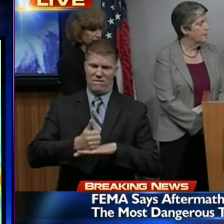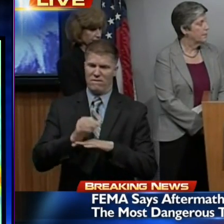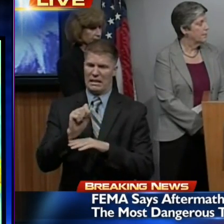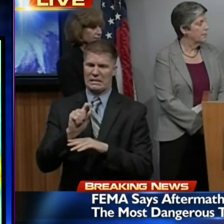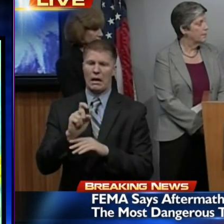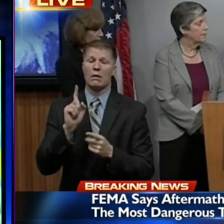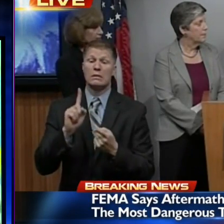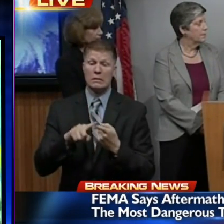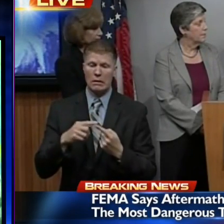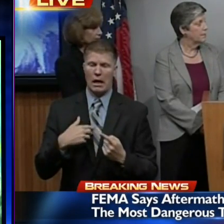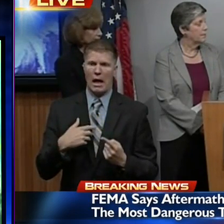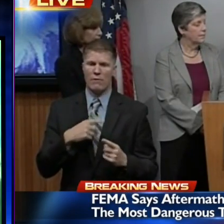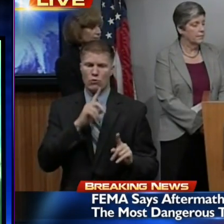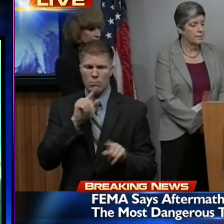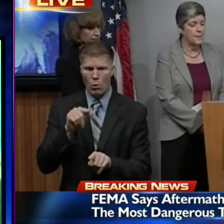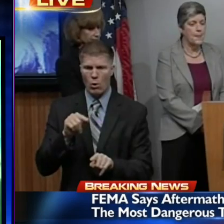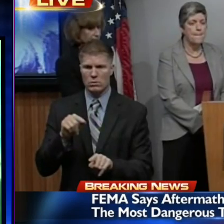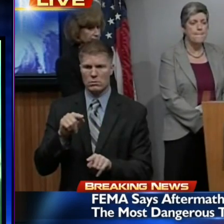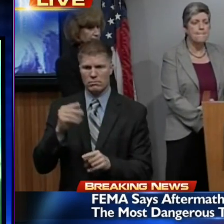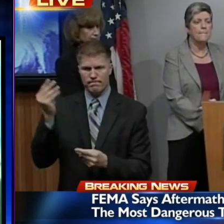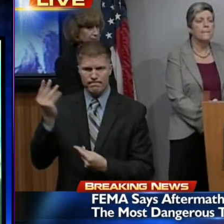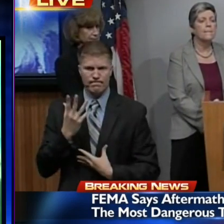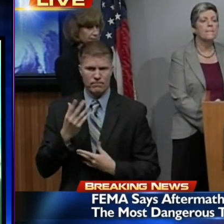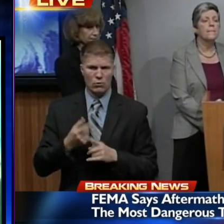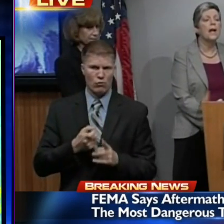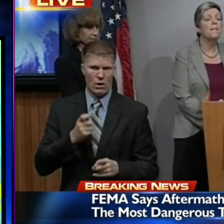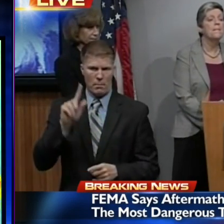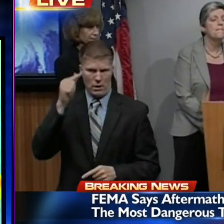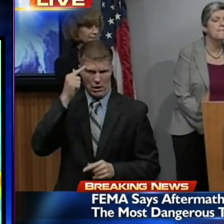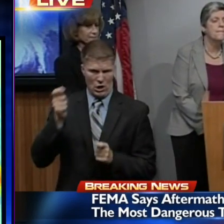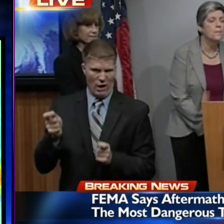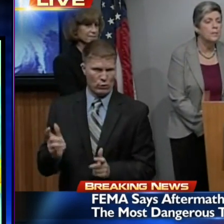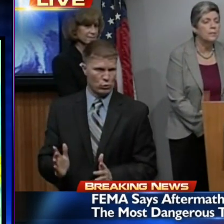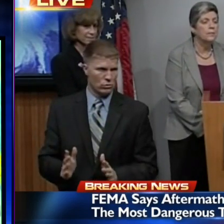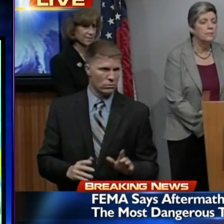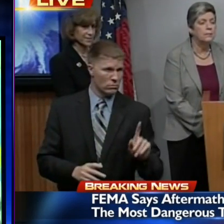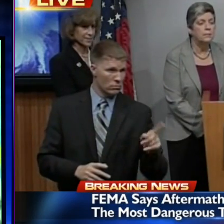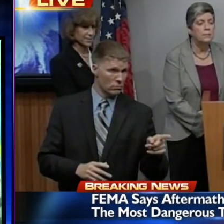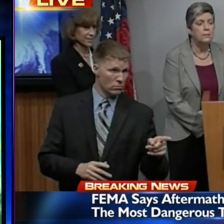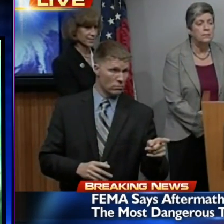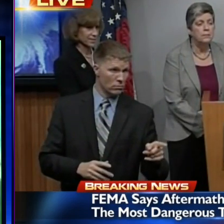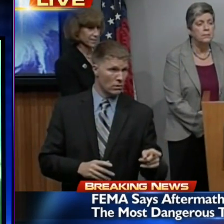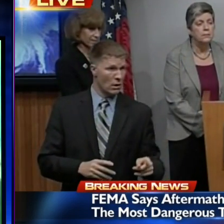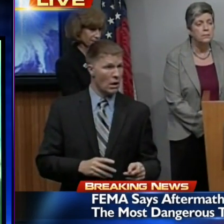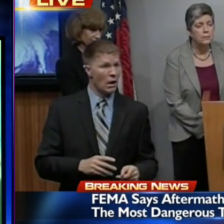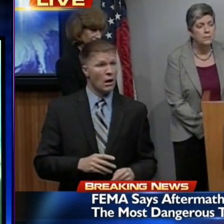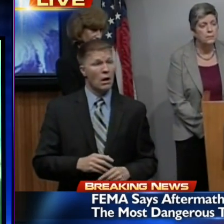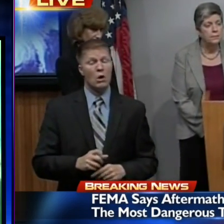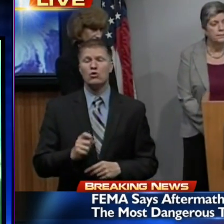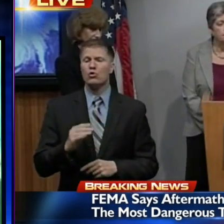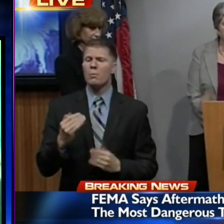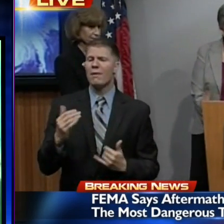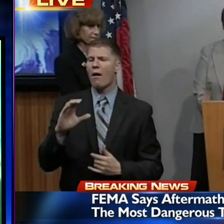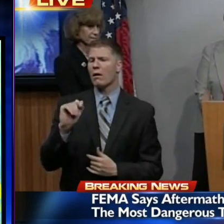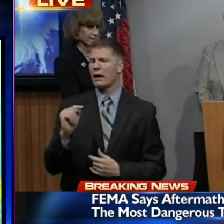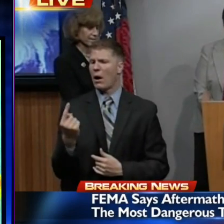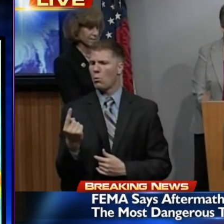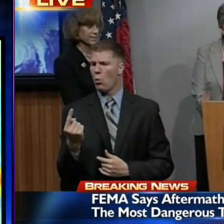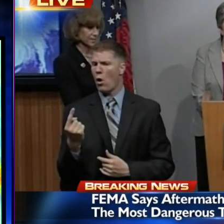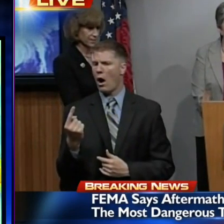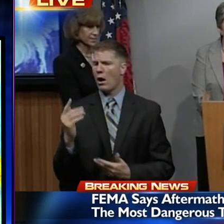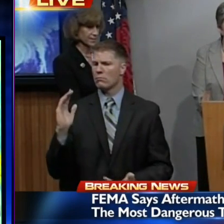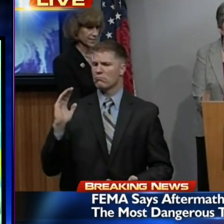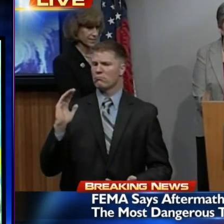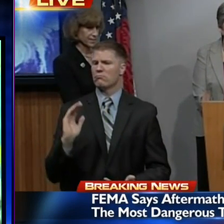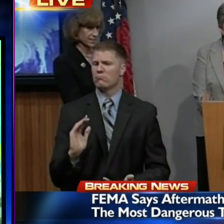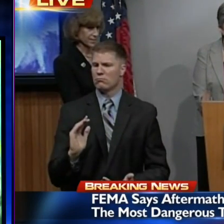of damages and ask from the governors. Yeah. The storm is now a Cat 1. It's been weakened to some degree. Do